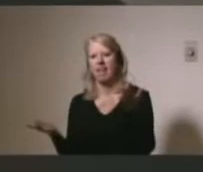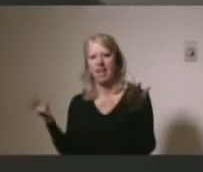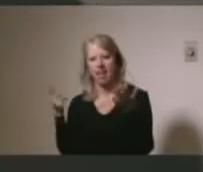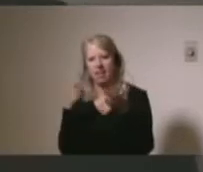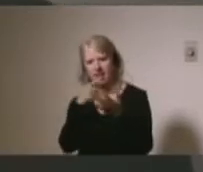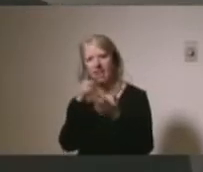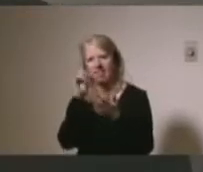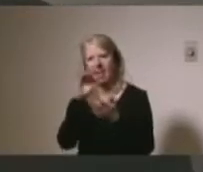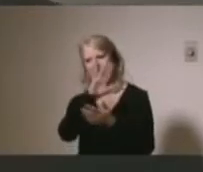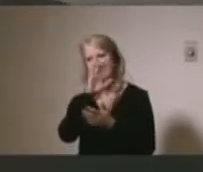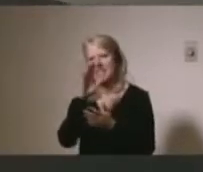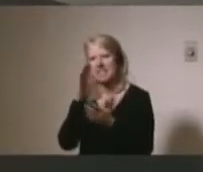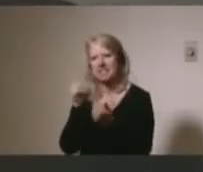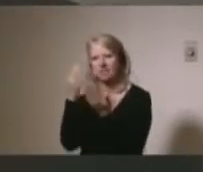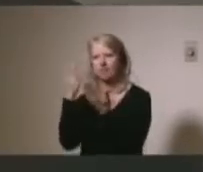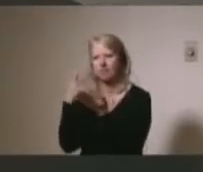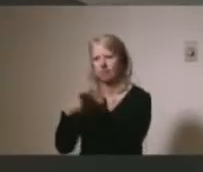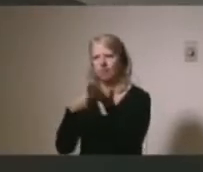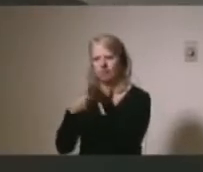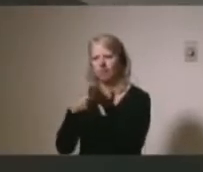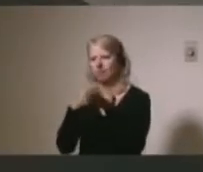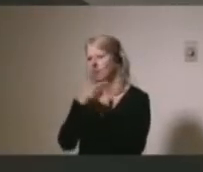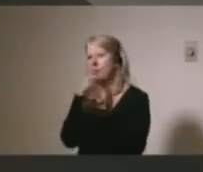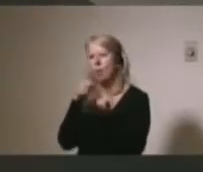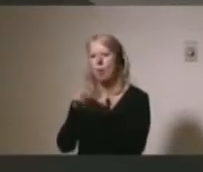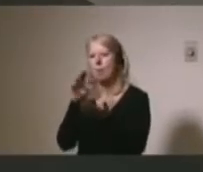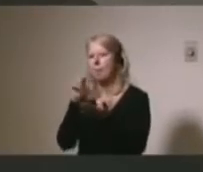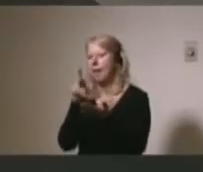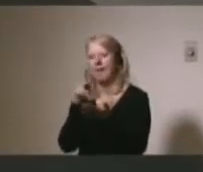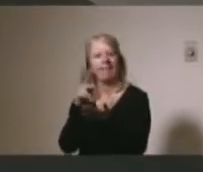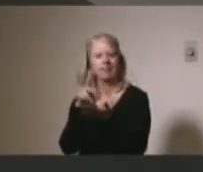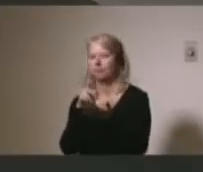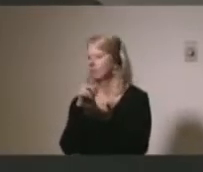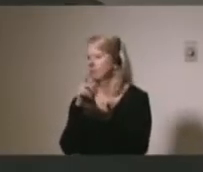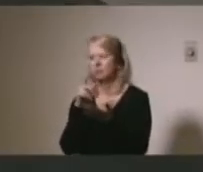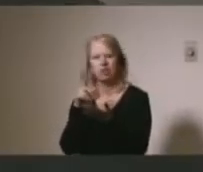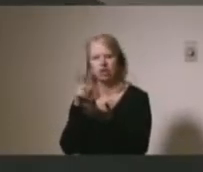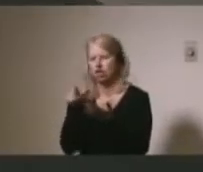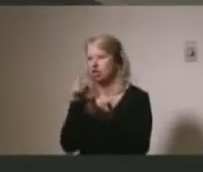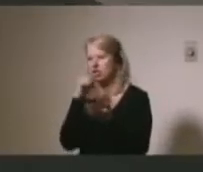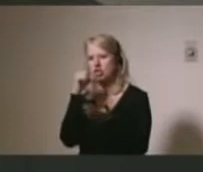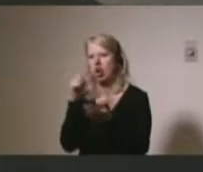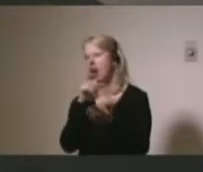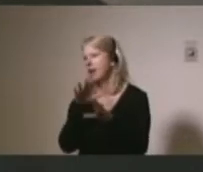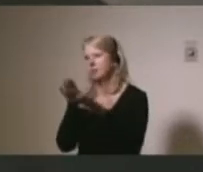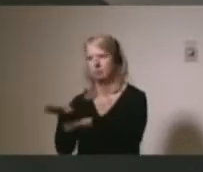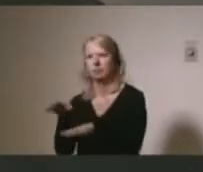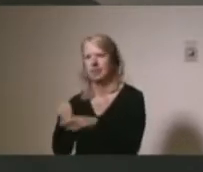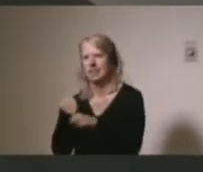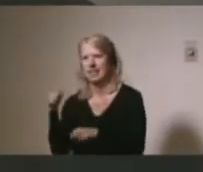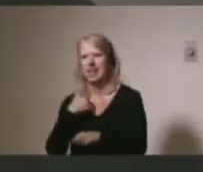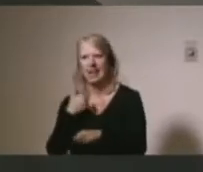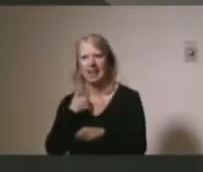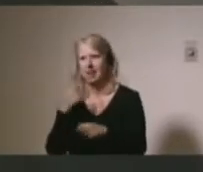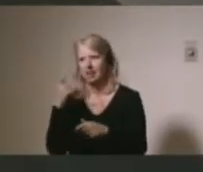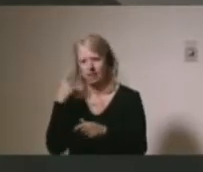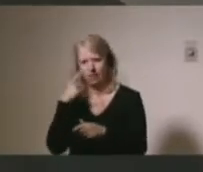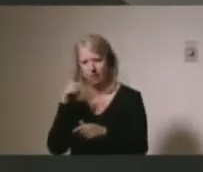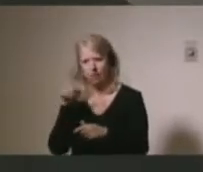used that as an argument why postal banking shouldn't be brought in Canada in order to help save Canada